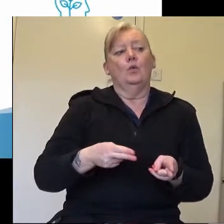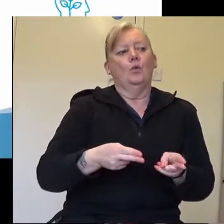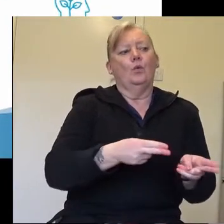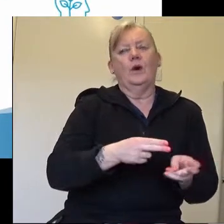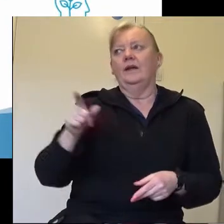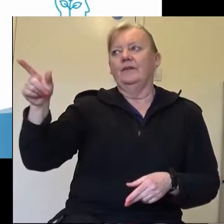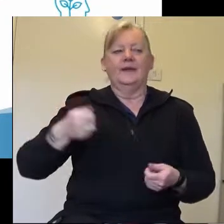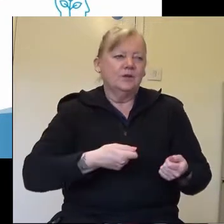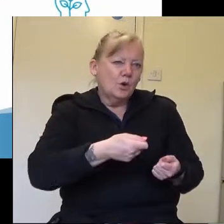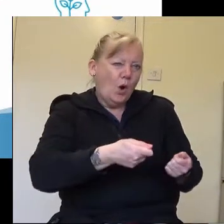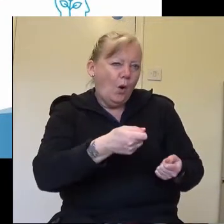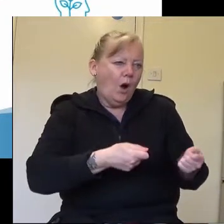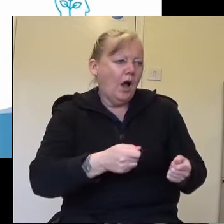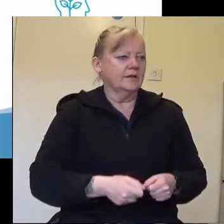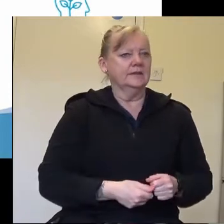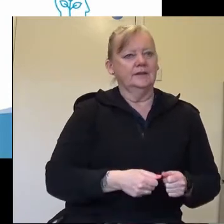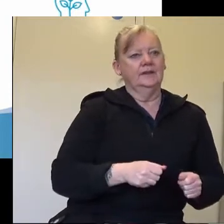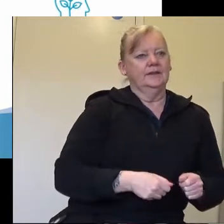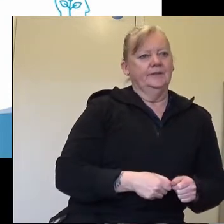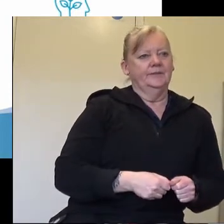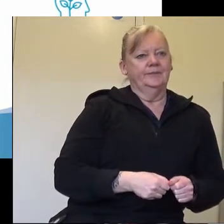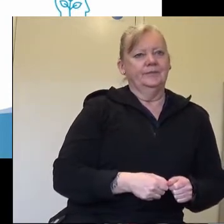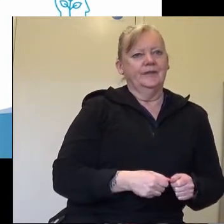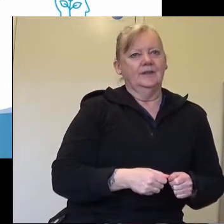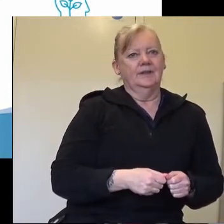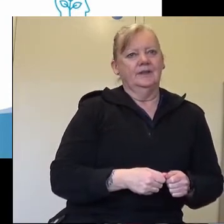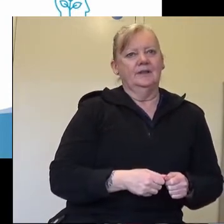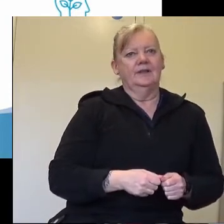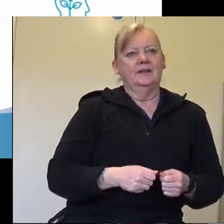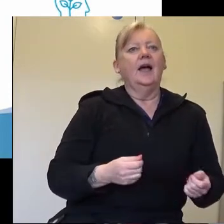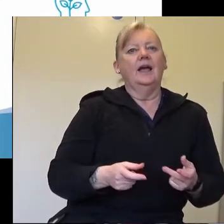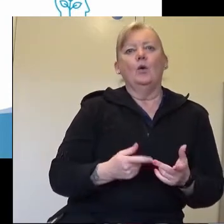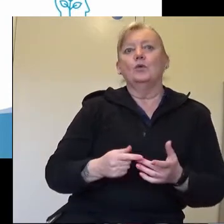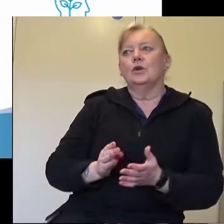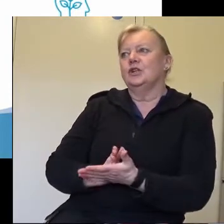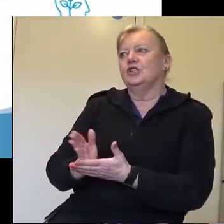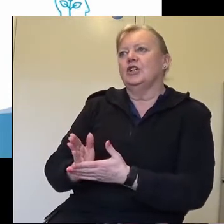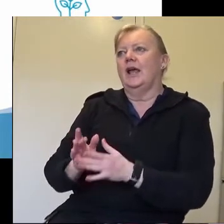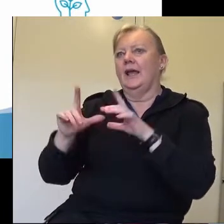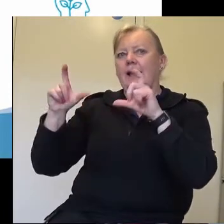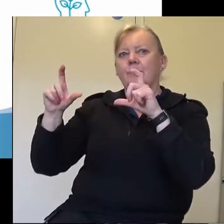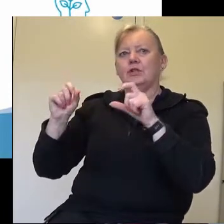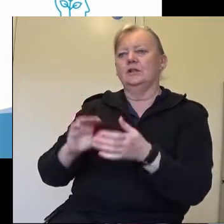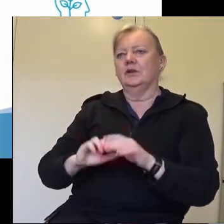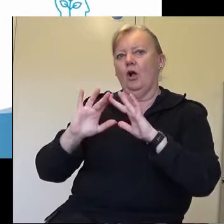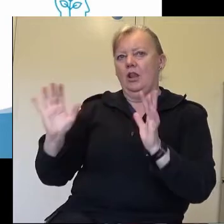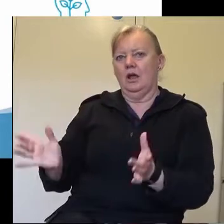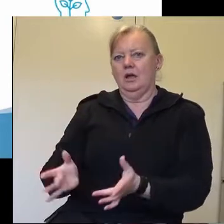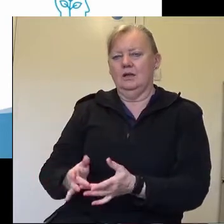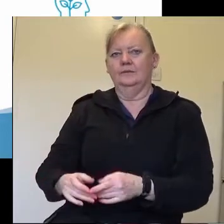way for coercion and control, and also the sharing in images online.